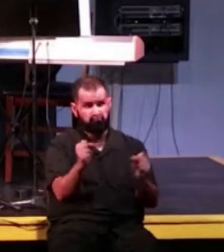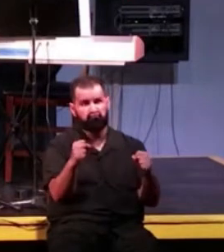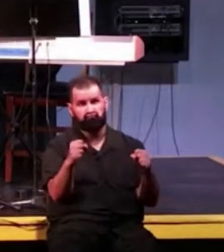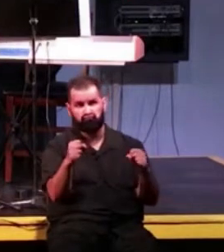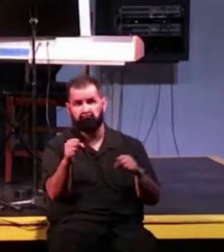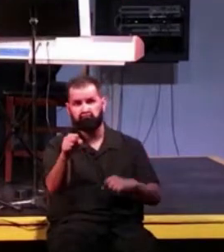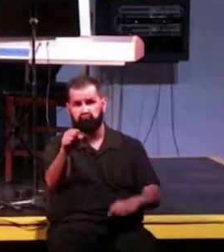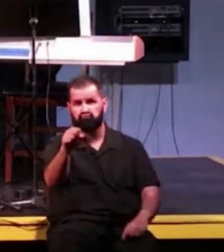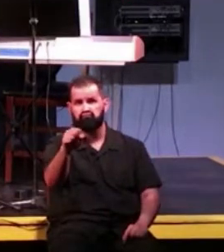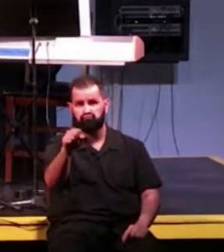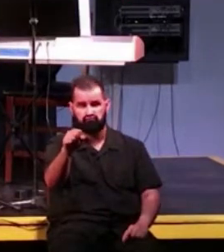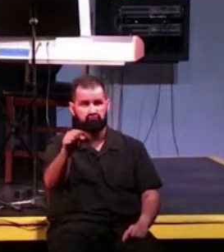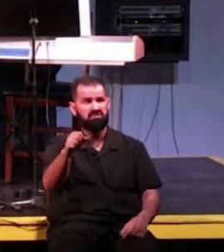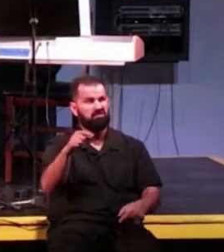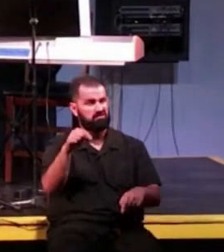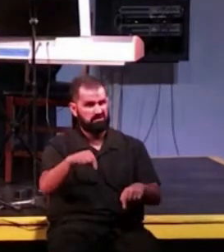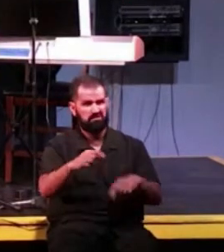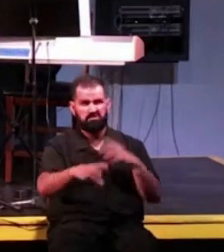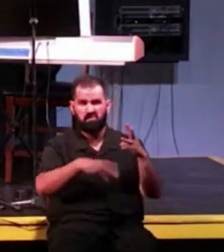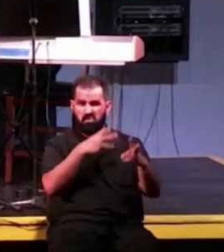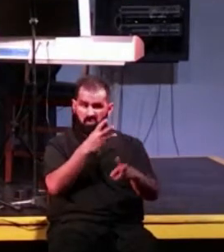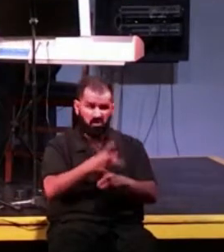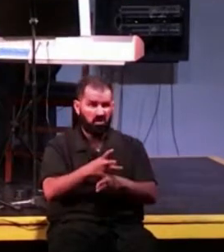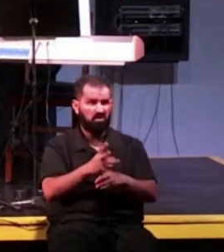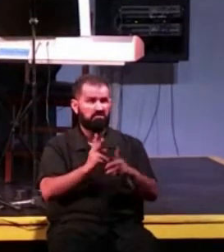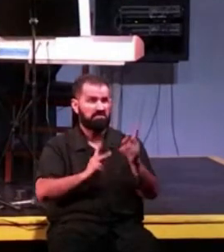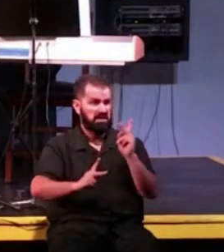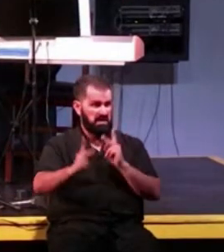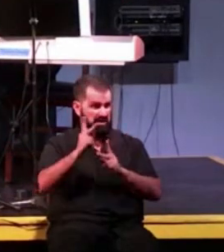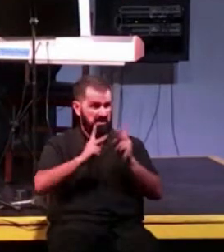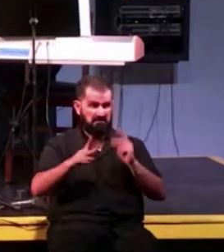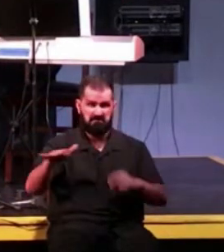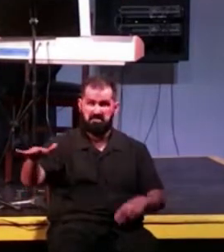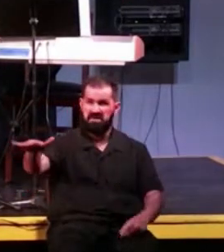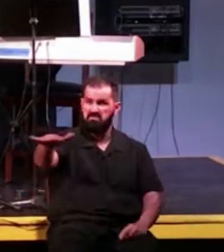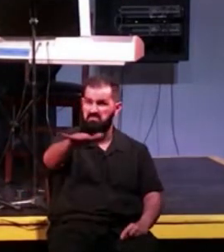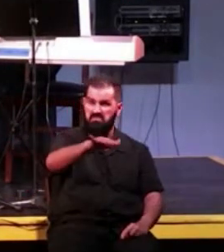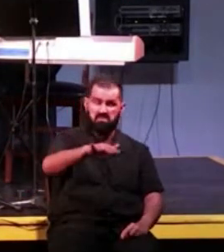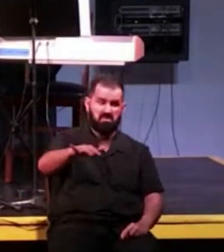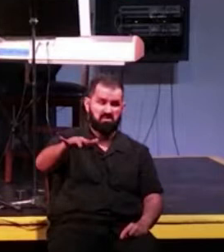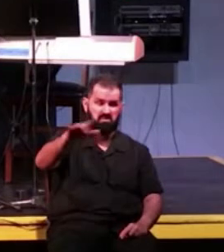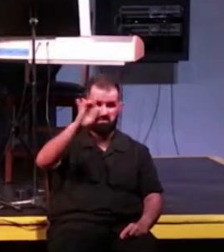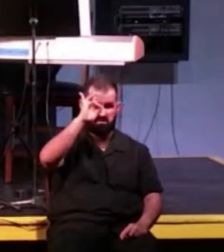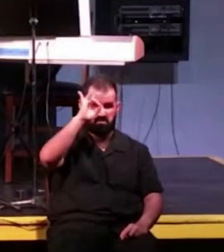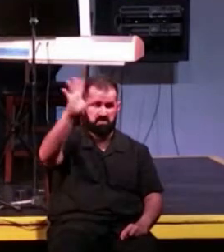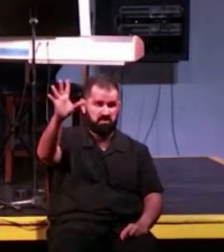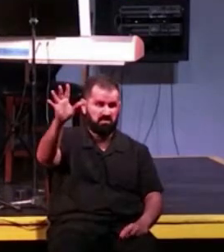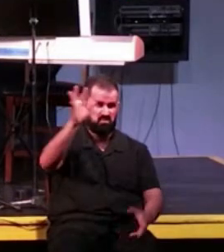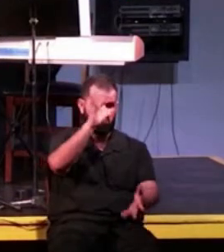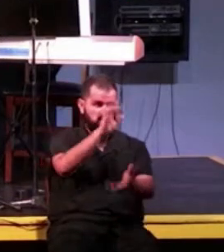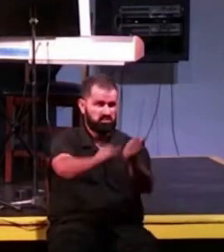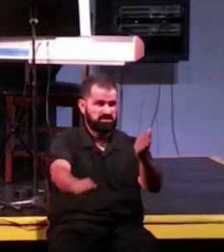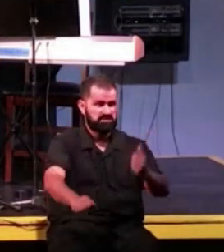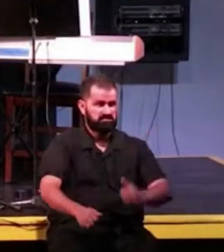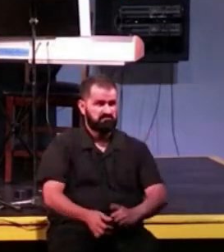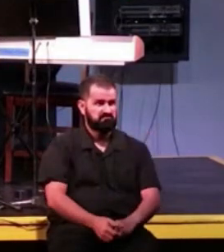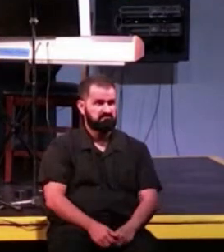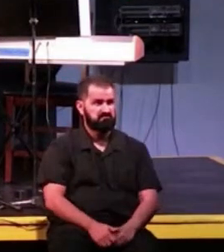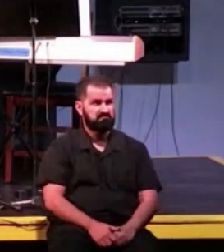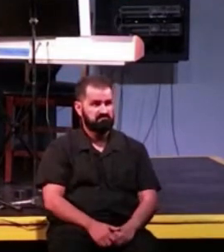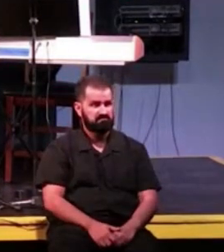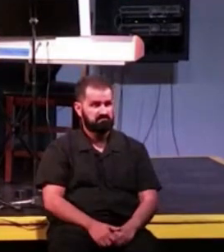say, yeah, Pastor, this world and people are pretty ruthless.